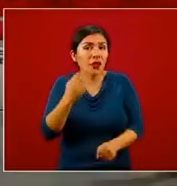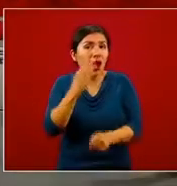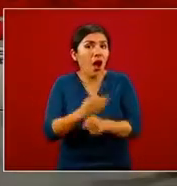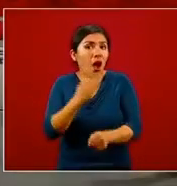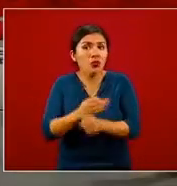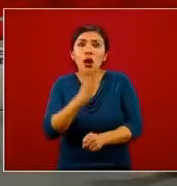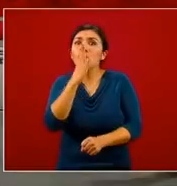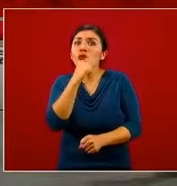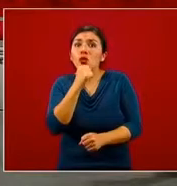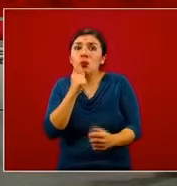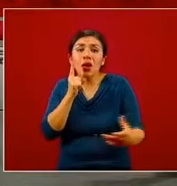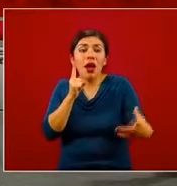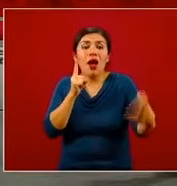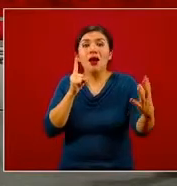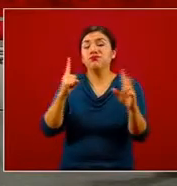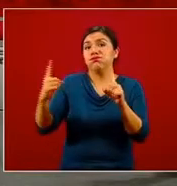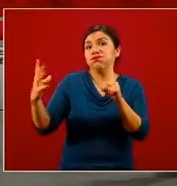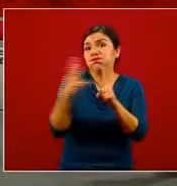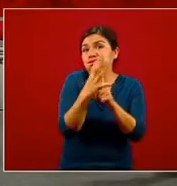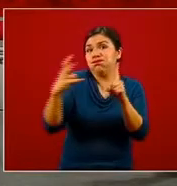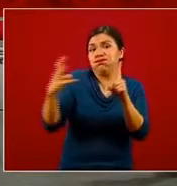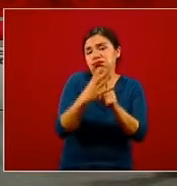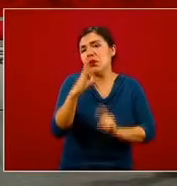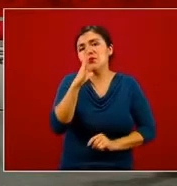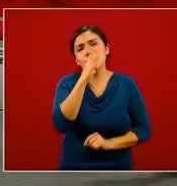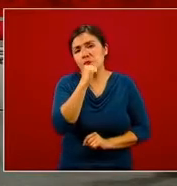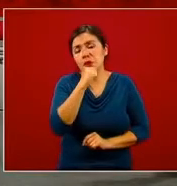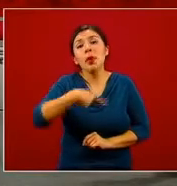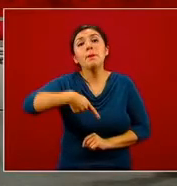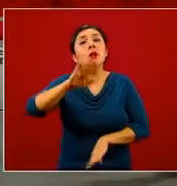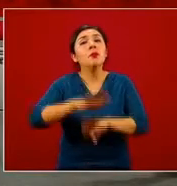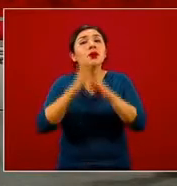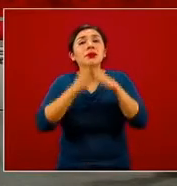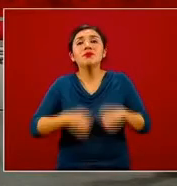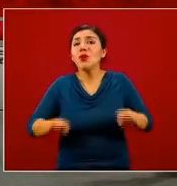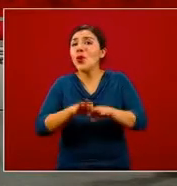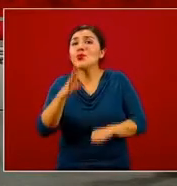He himself will be standing away from people.